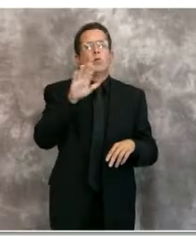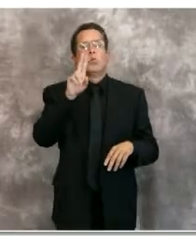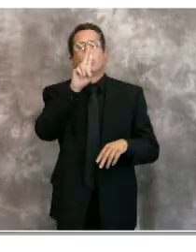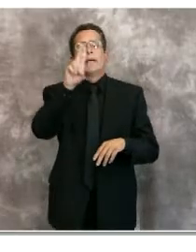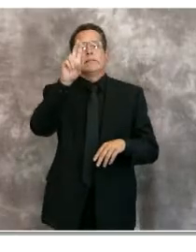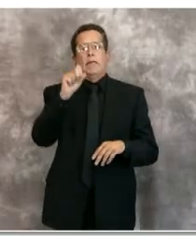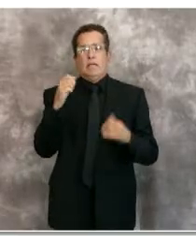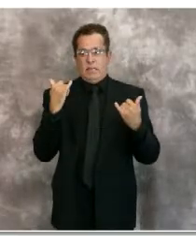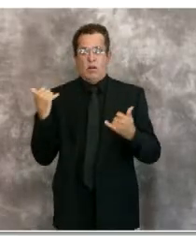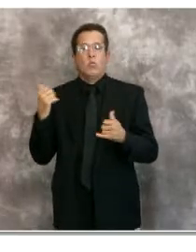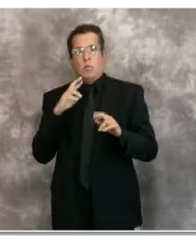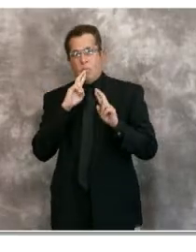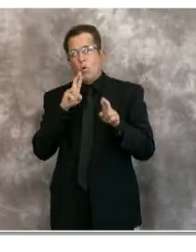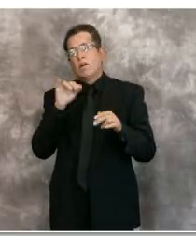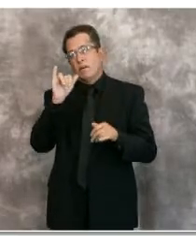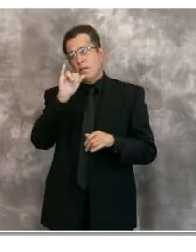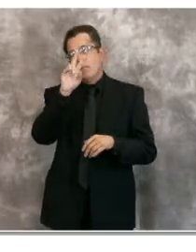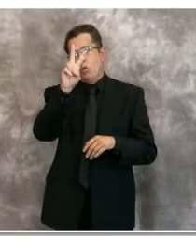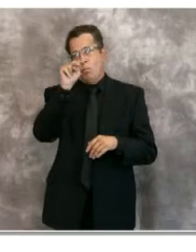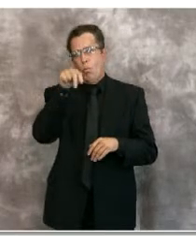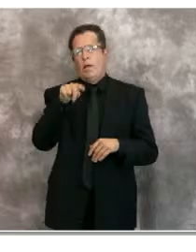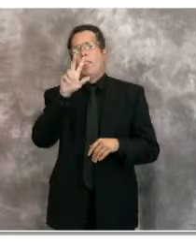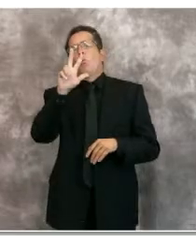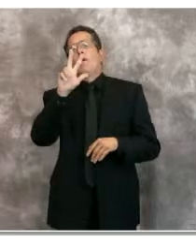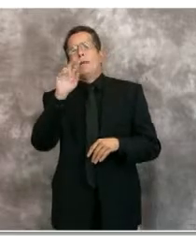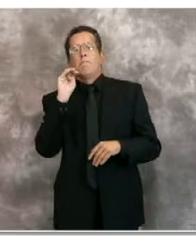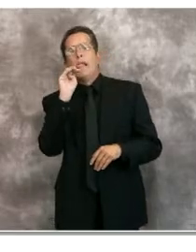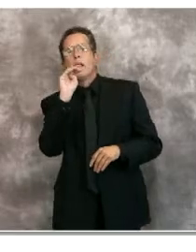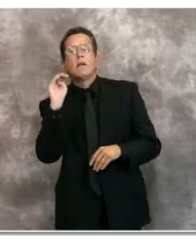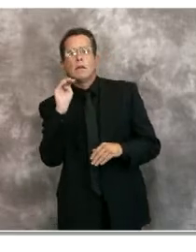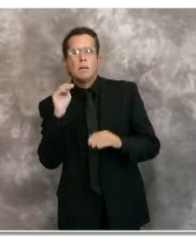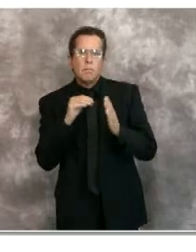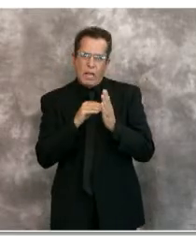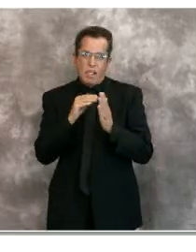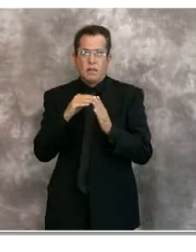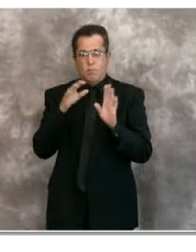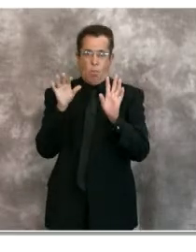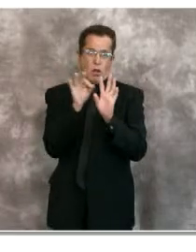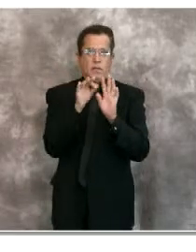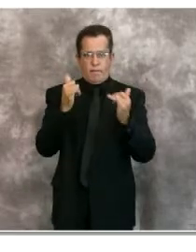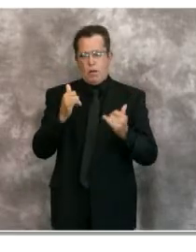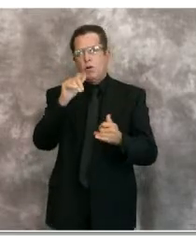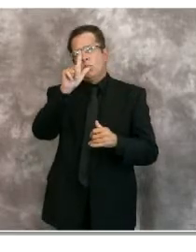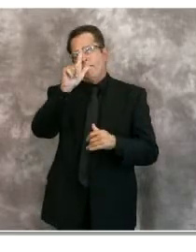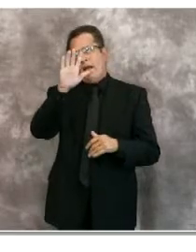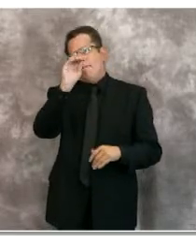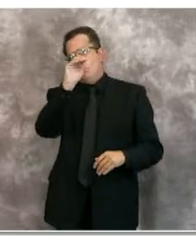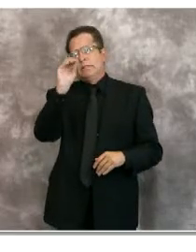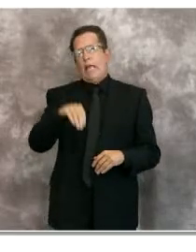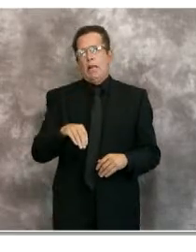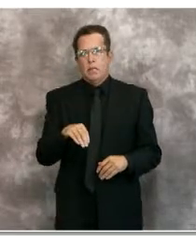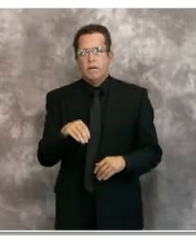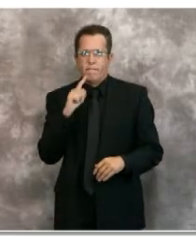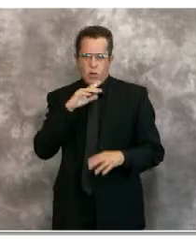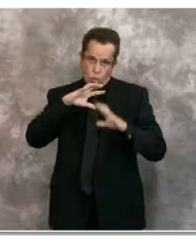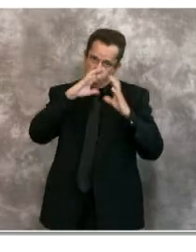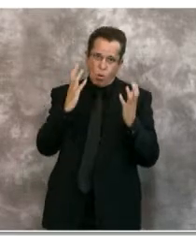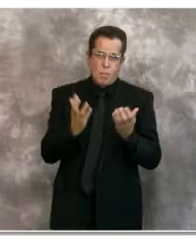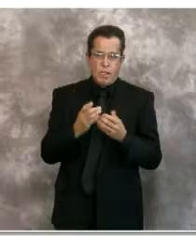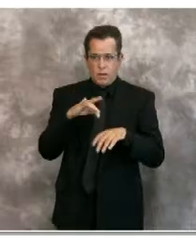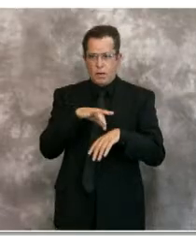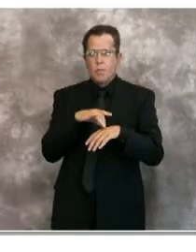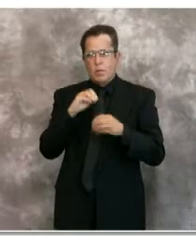United States is reporting almost 2.3 million positive cases, now at 25% of the global number, and includes